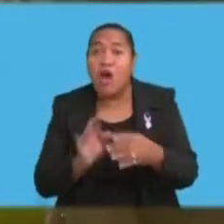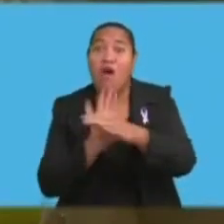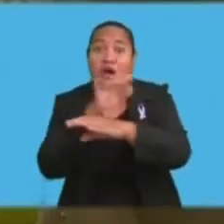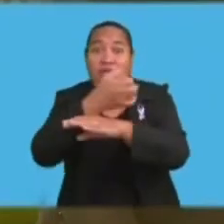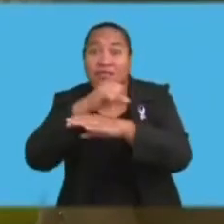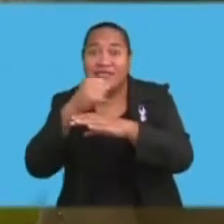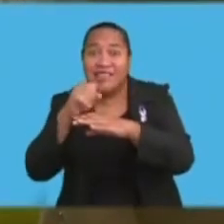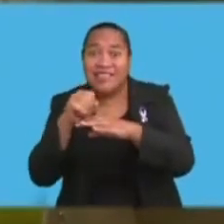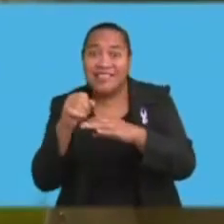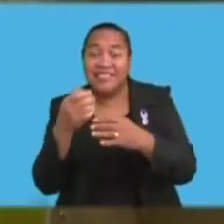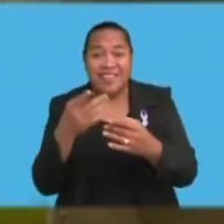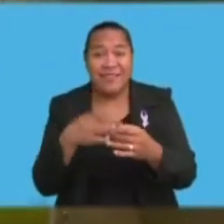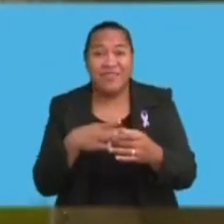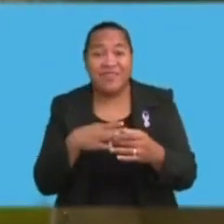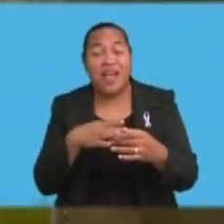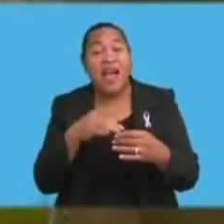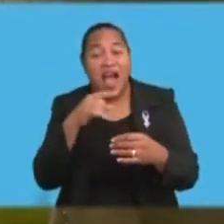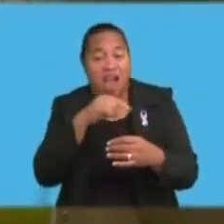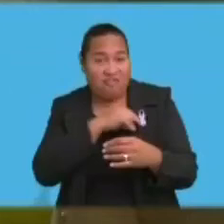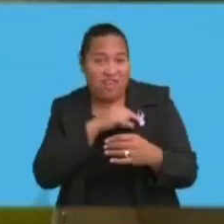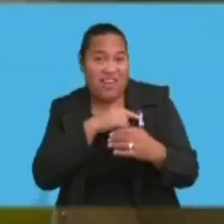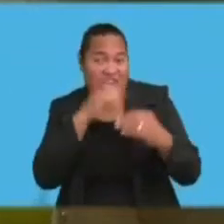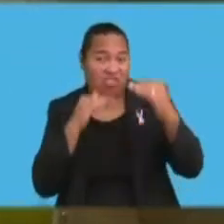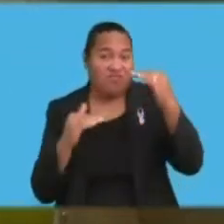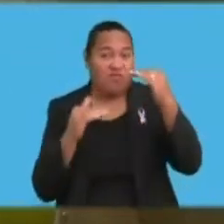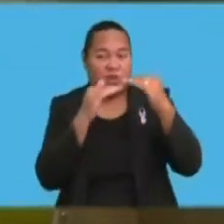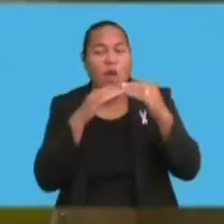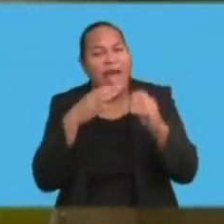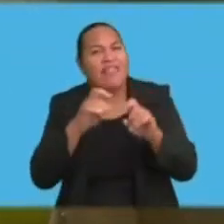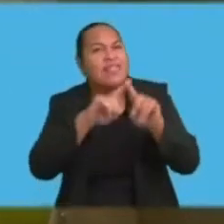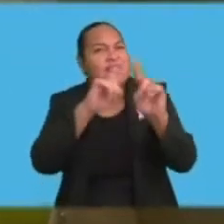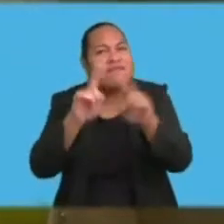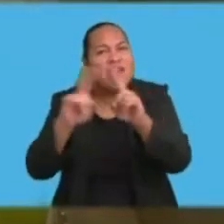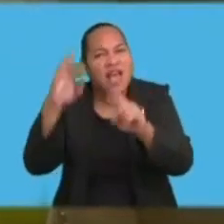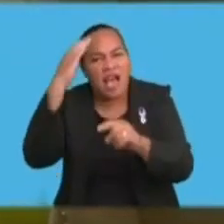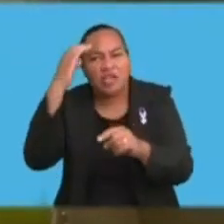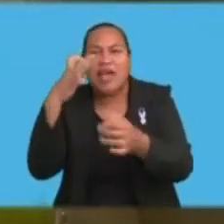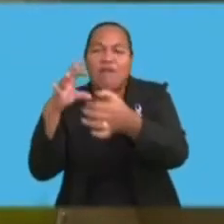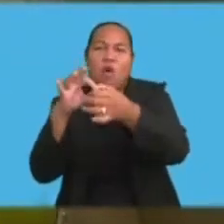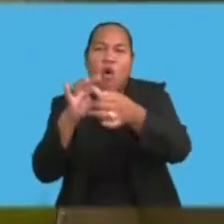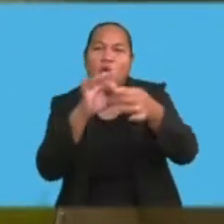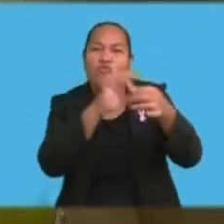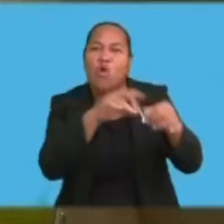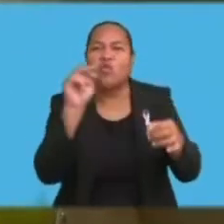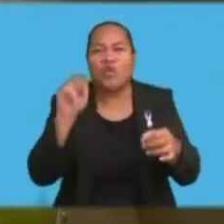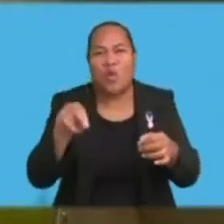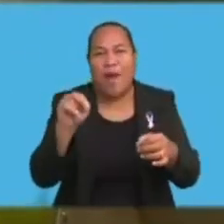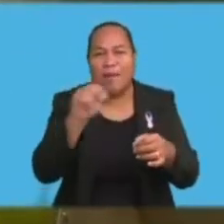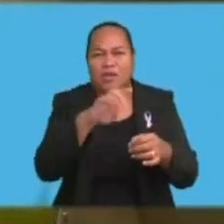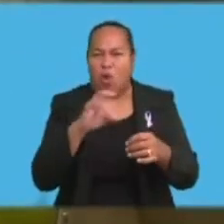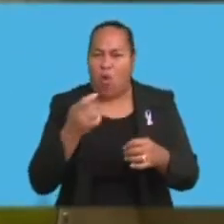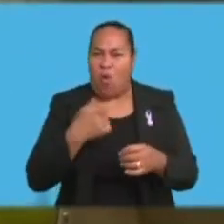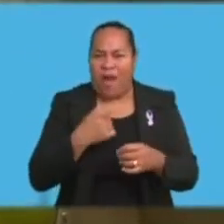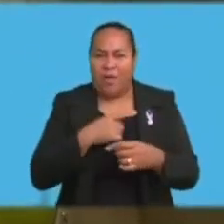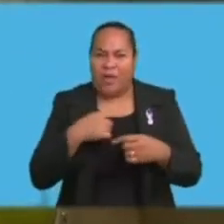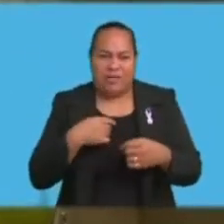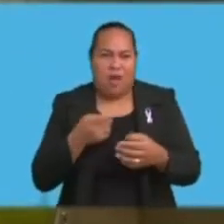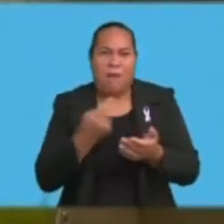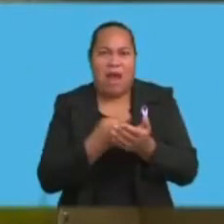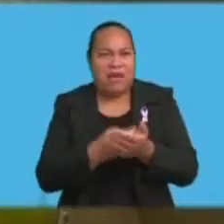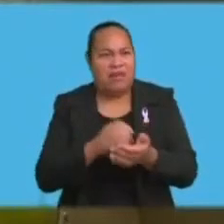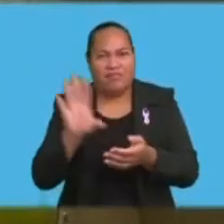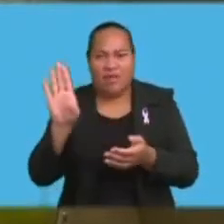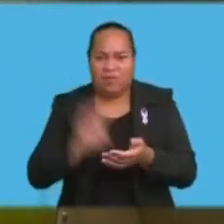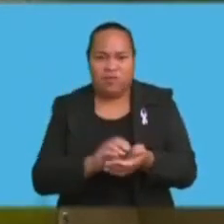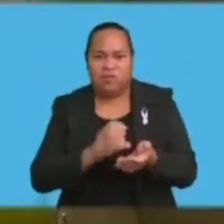overseas, there are different countries with different accreditation requirements. So why should we, for example, spend all our money